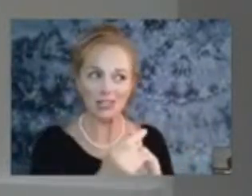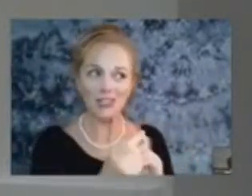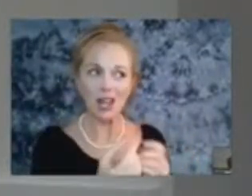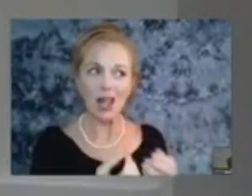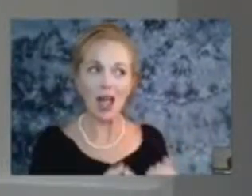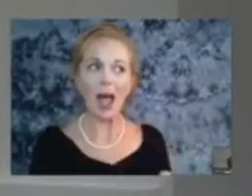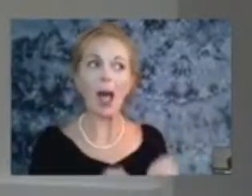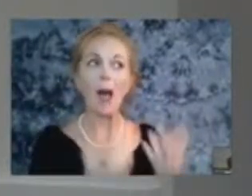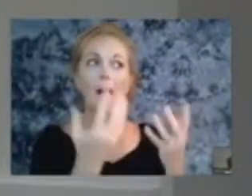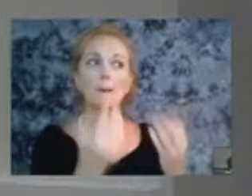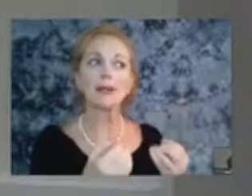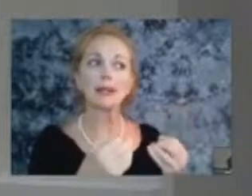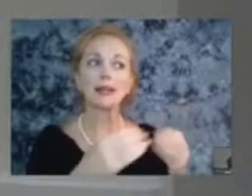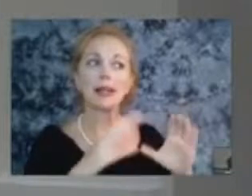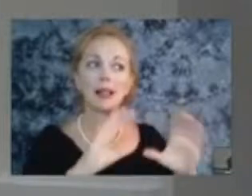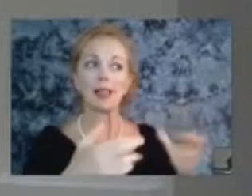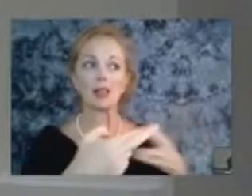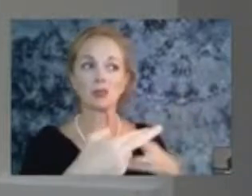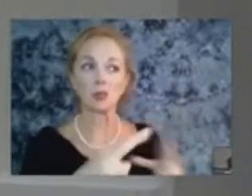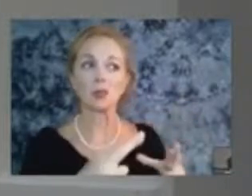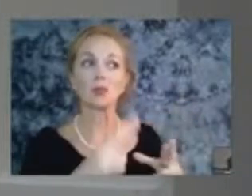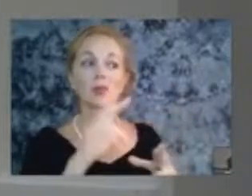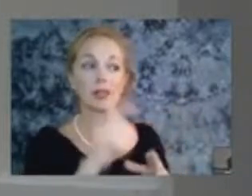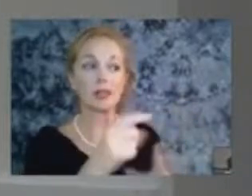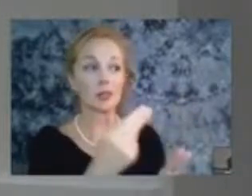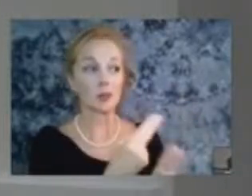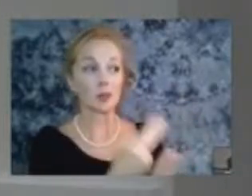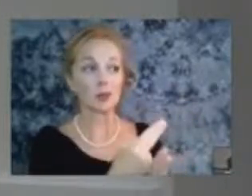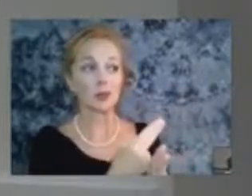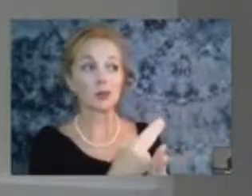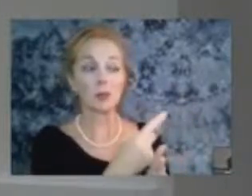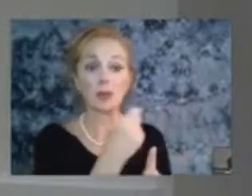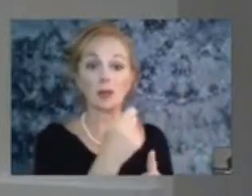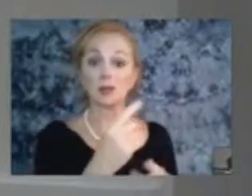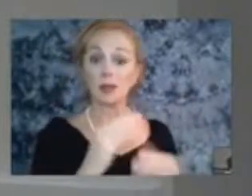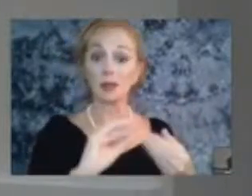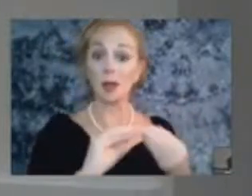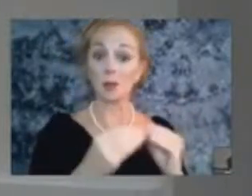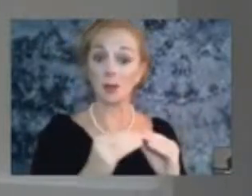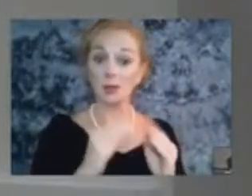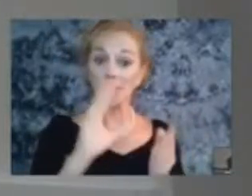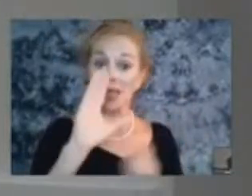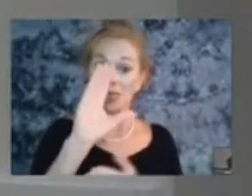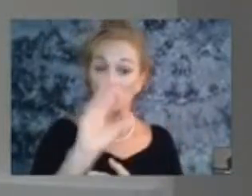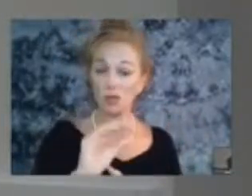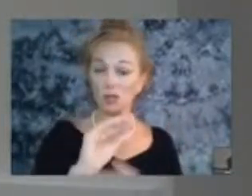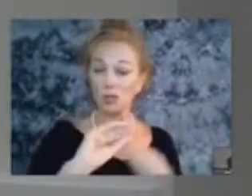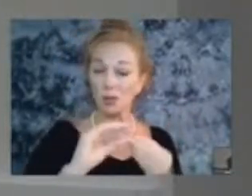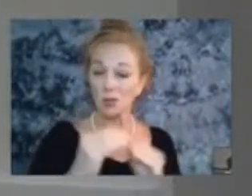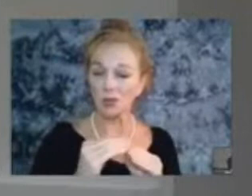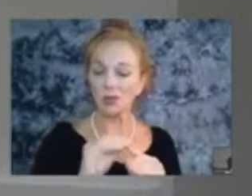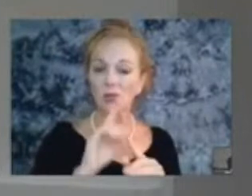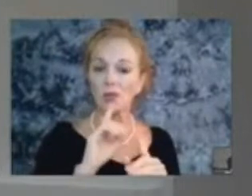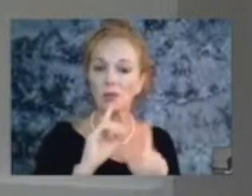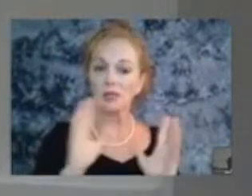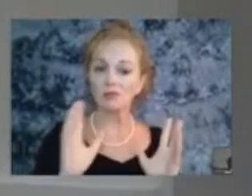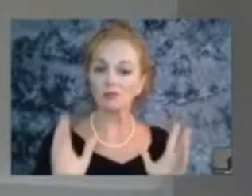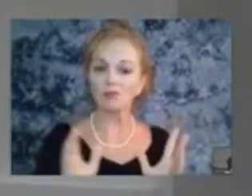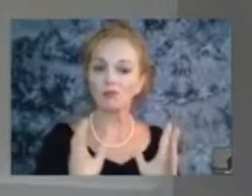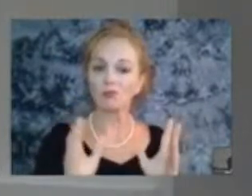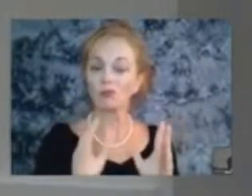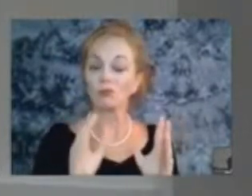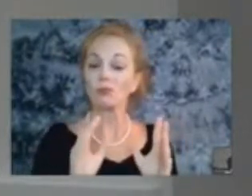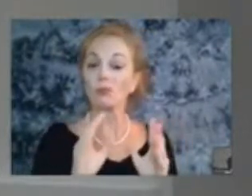we're going to have to use substantially, because those numbers and the reductions of numbers are being driven both by